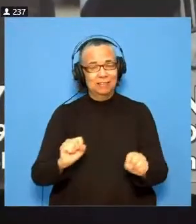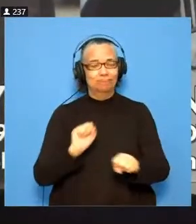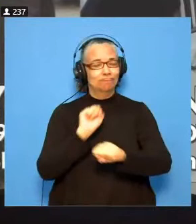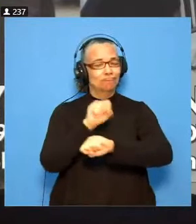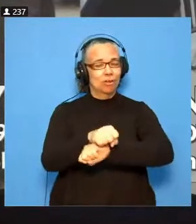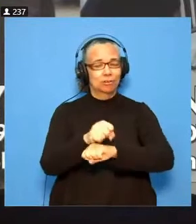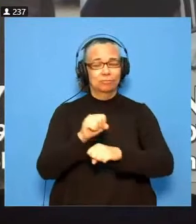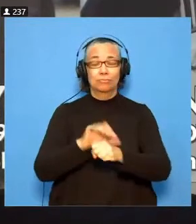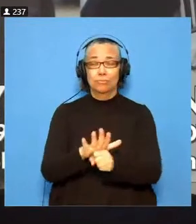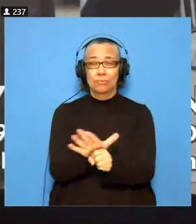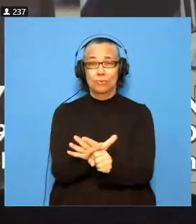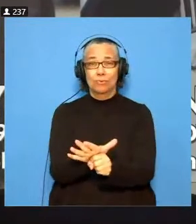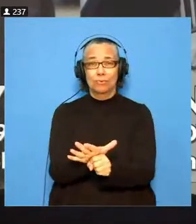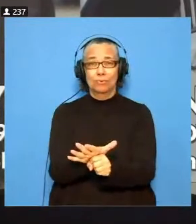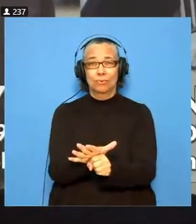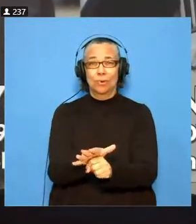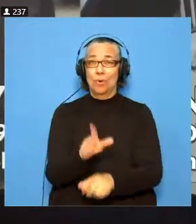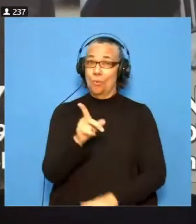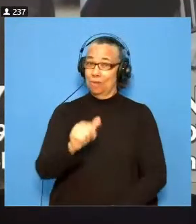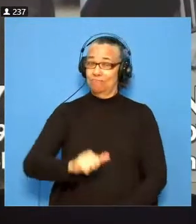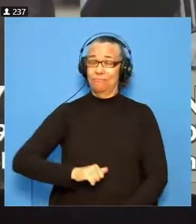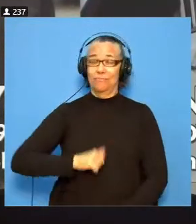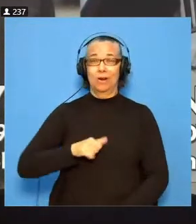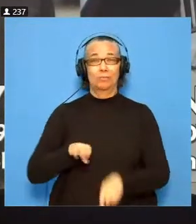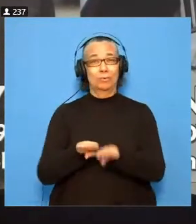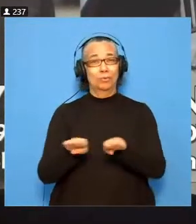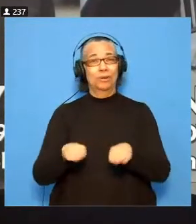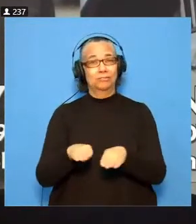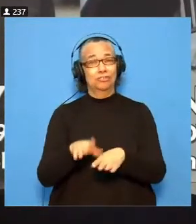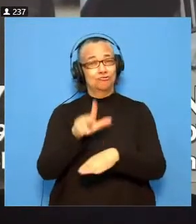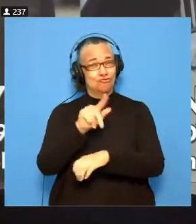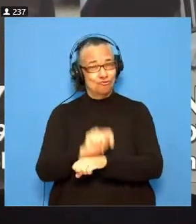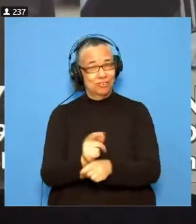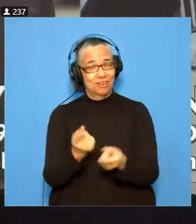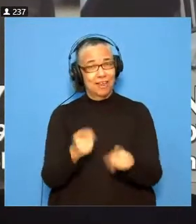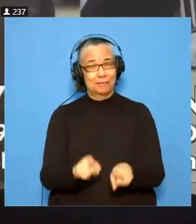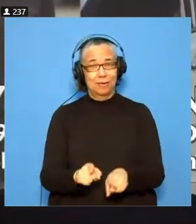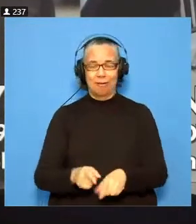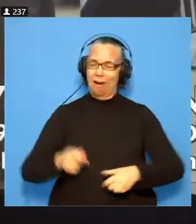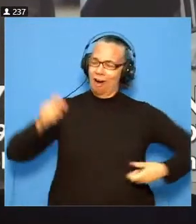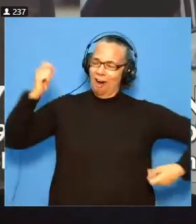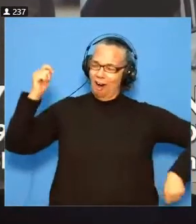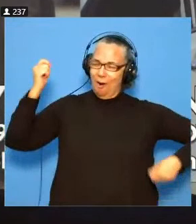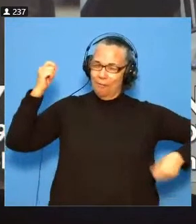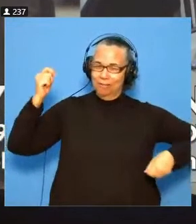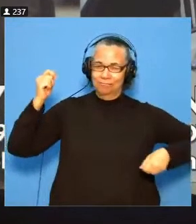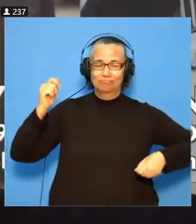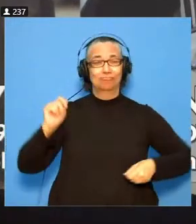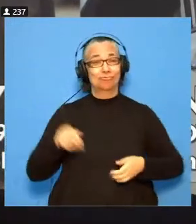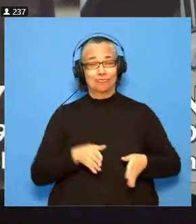coronavirus. One proud Bermudian tradition did go on as the Gombe troops took to the streets.